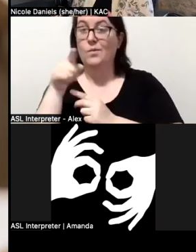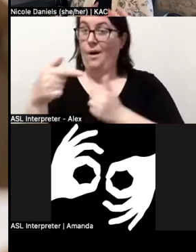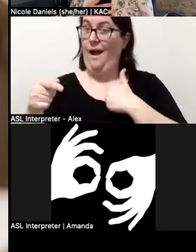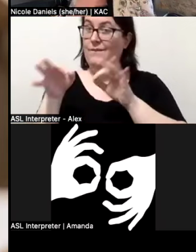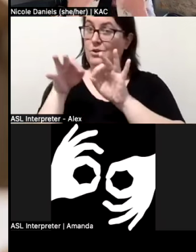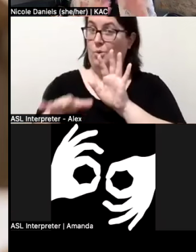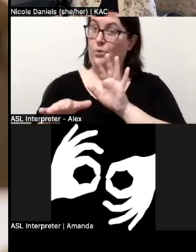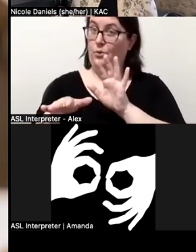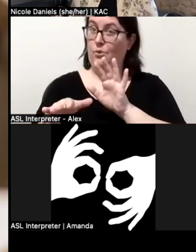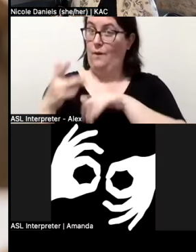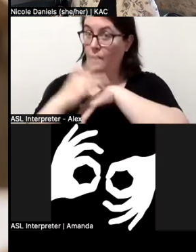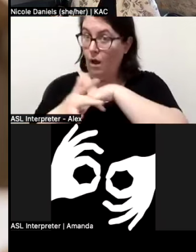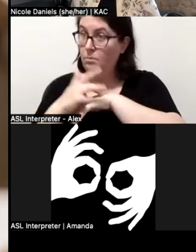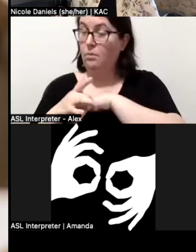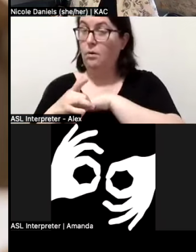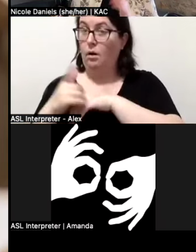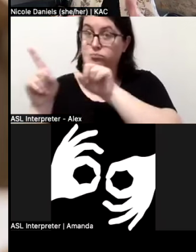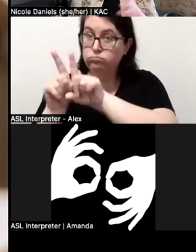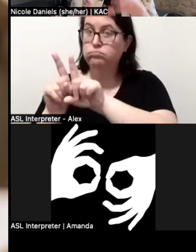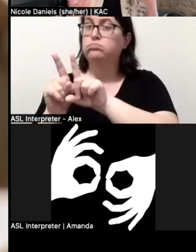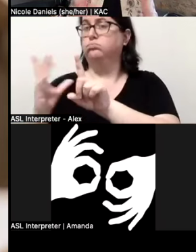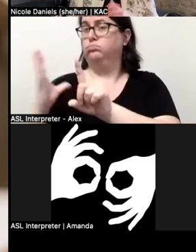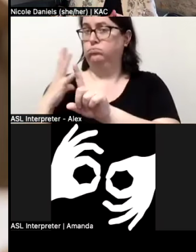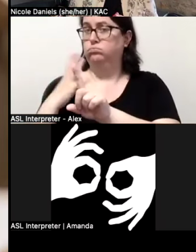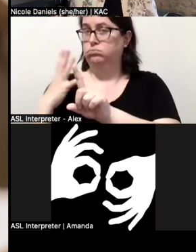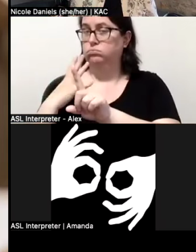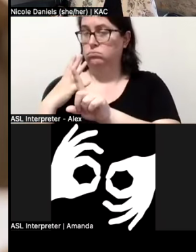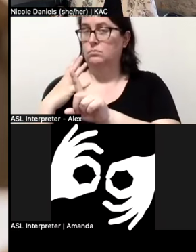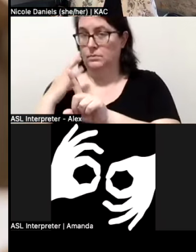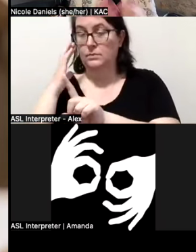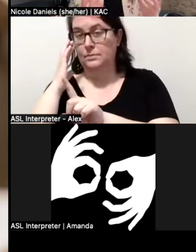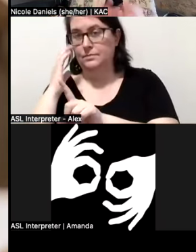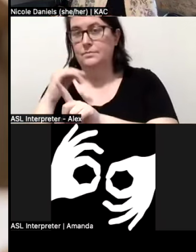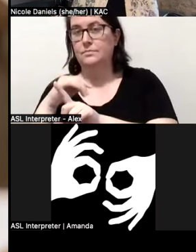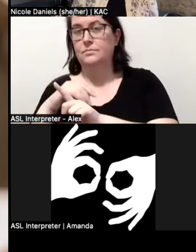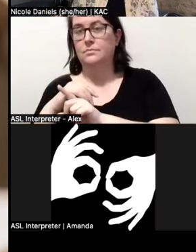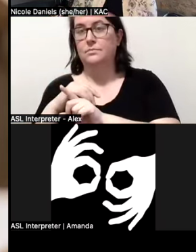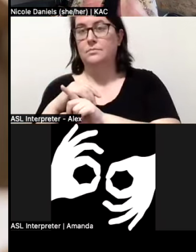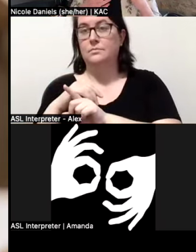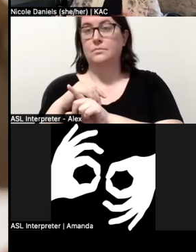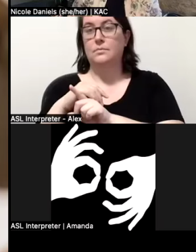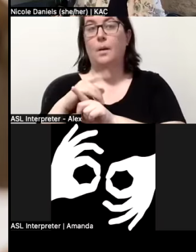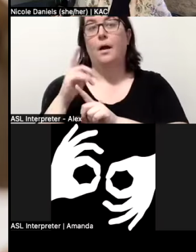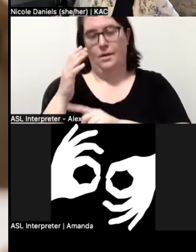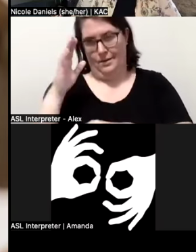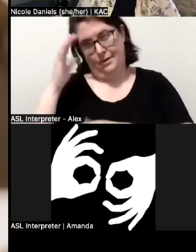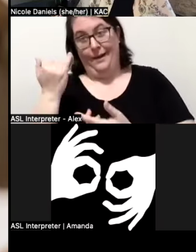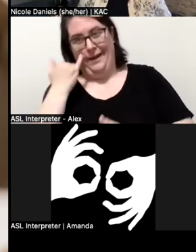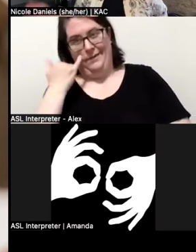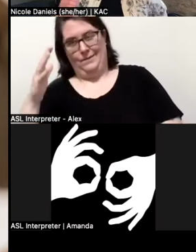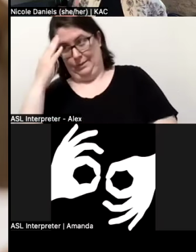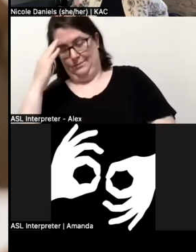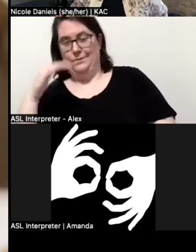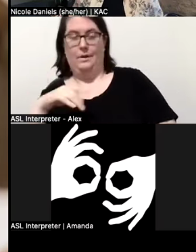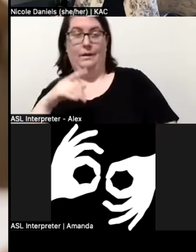interpreter who's available to work with you. But if you have experience with this, you'll know it can be kind of difficult to